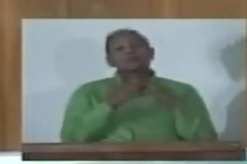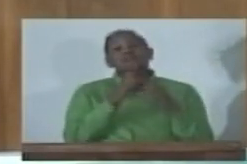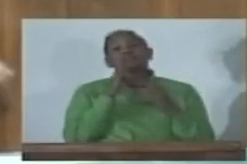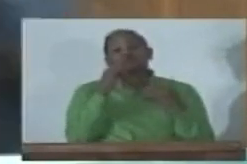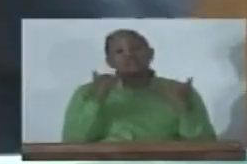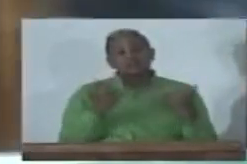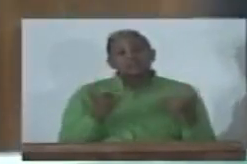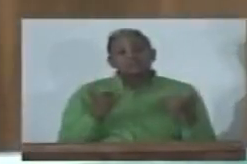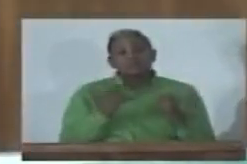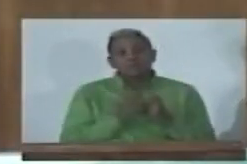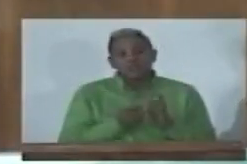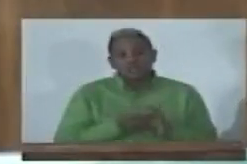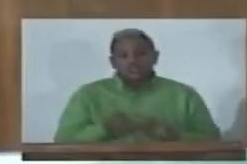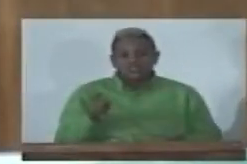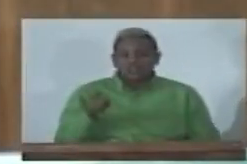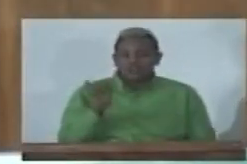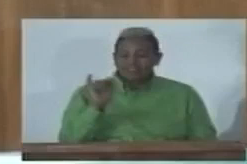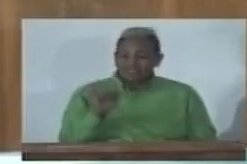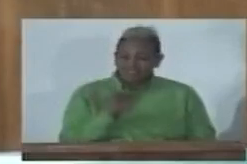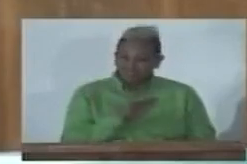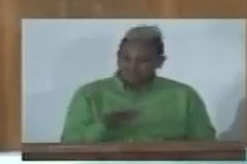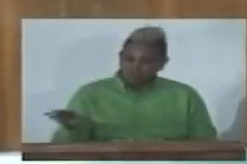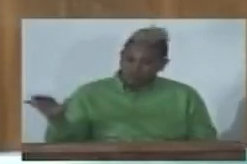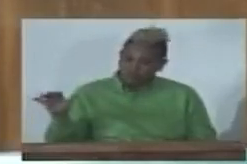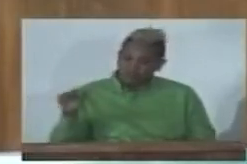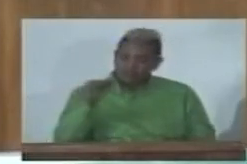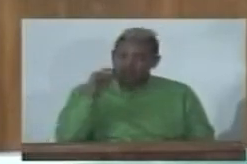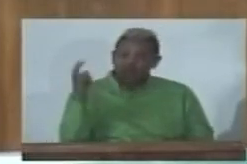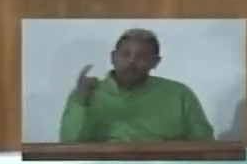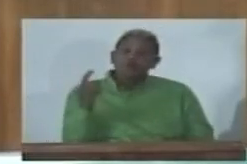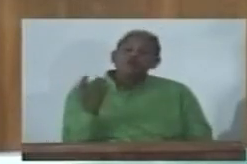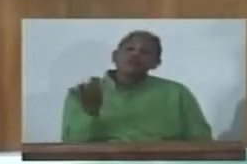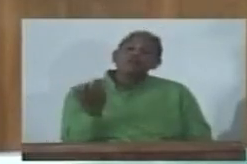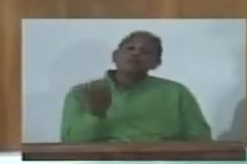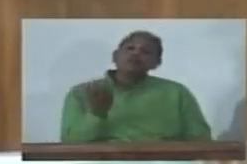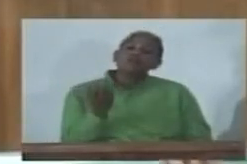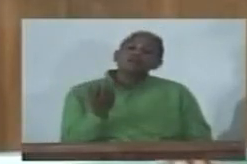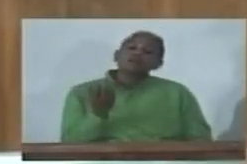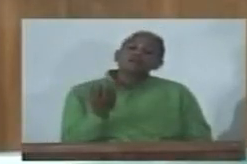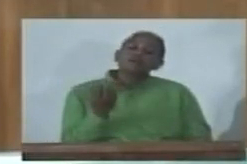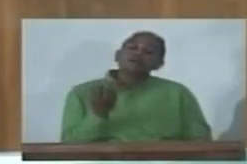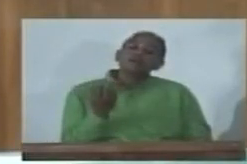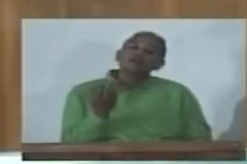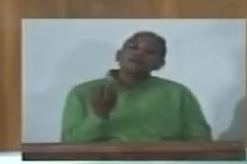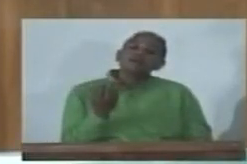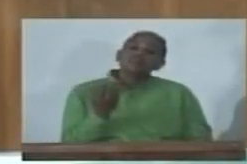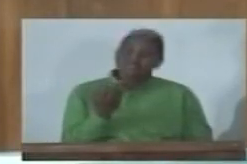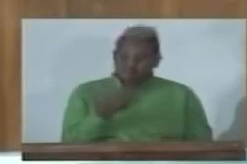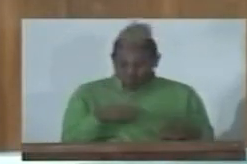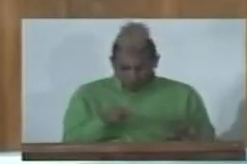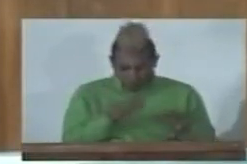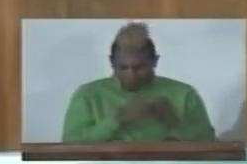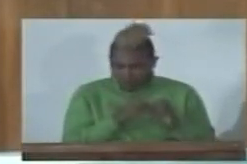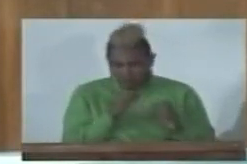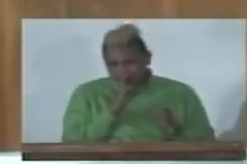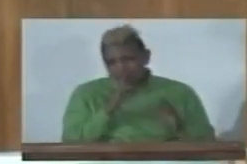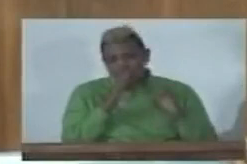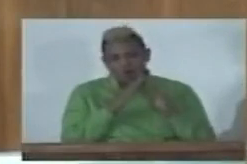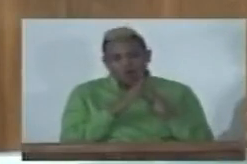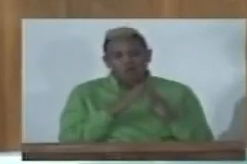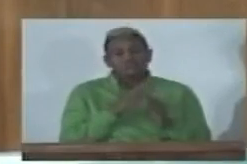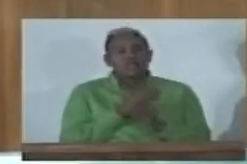thoroughfare. And not just a thoroughfare, but we're talking about the housing as well, we're talking about the land space, we're talking about the